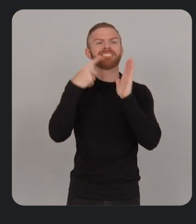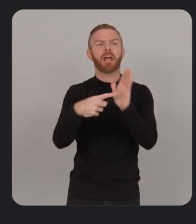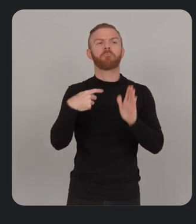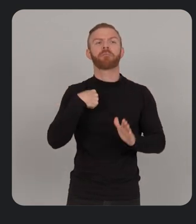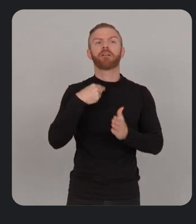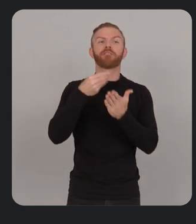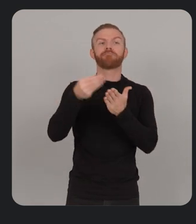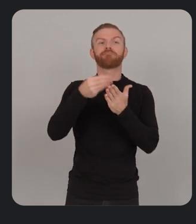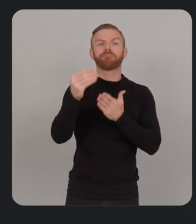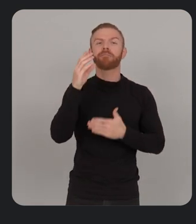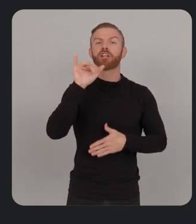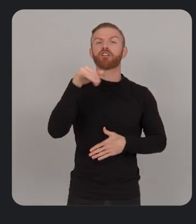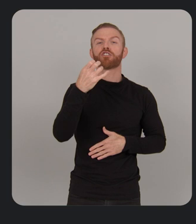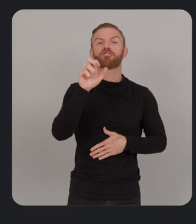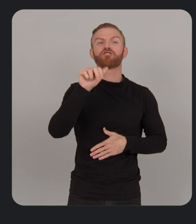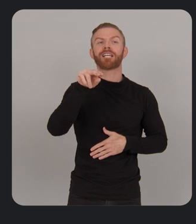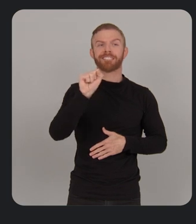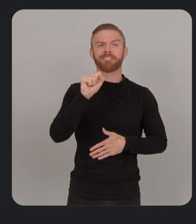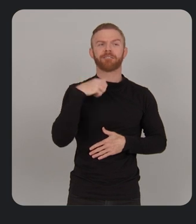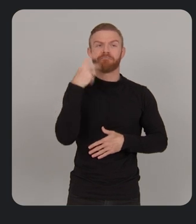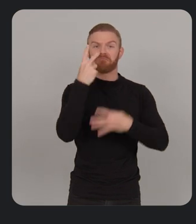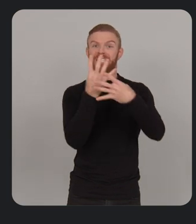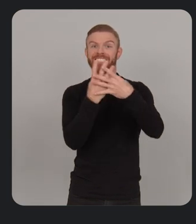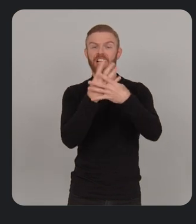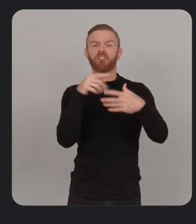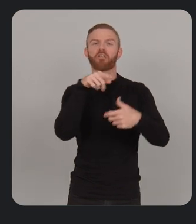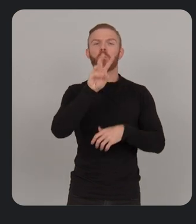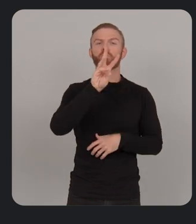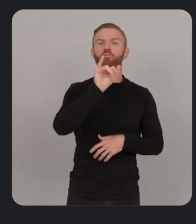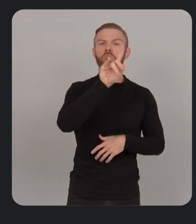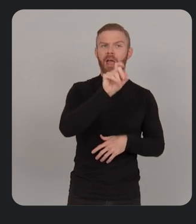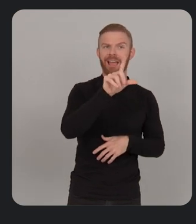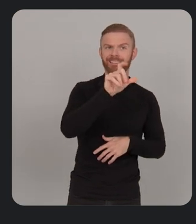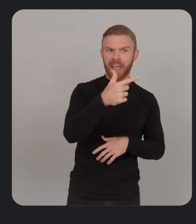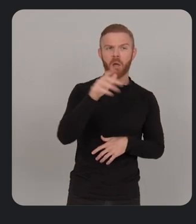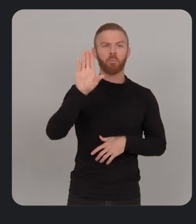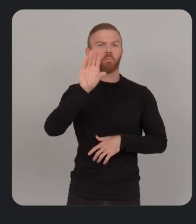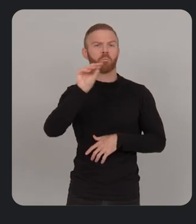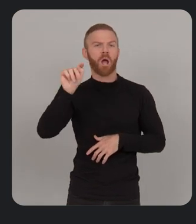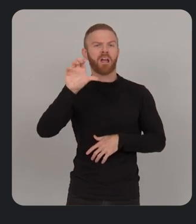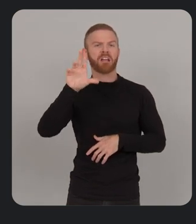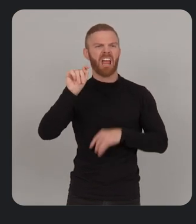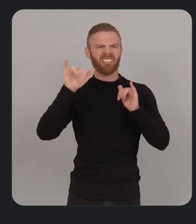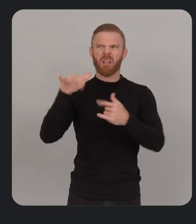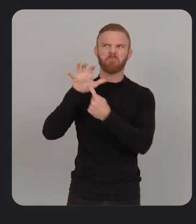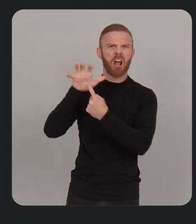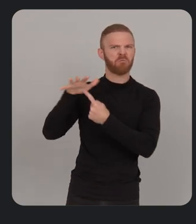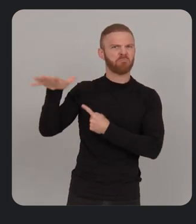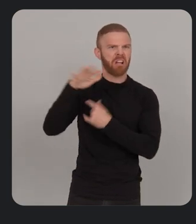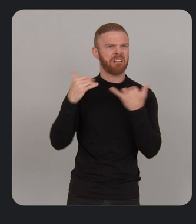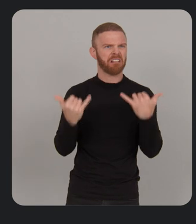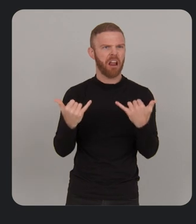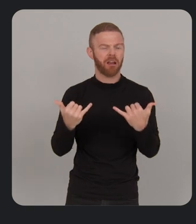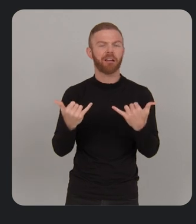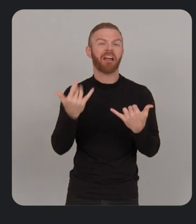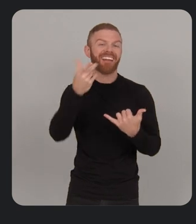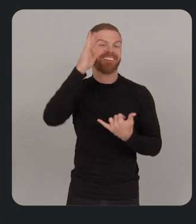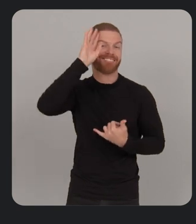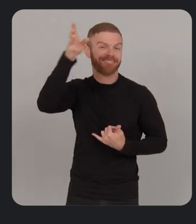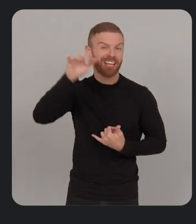jeans i may see filters for wide leg and boot cut because those are the denim styles that are popular right now and if say